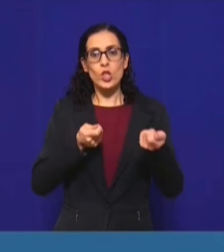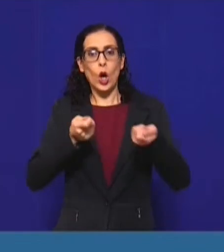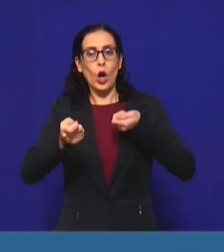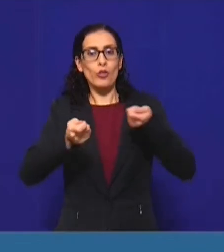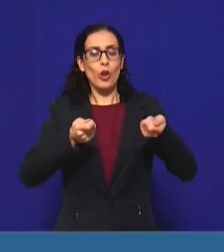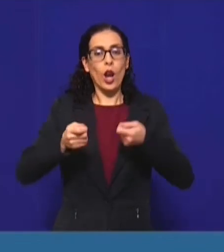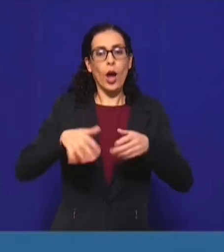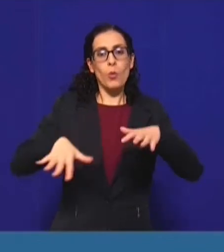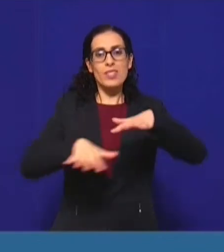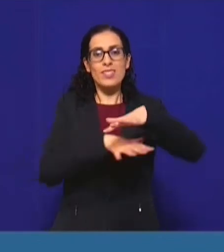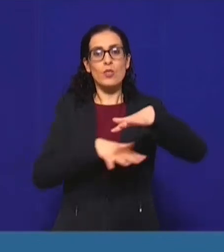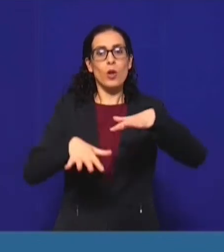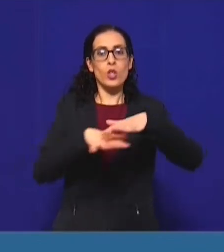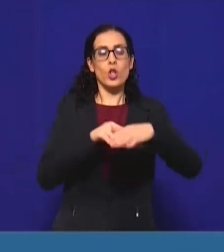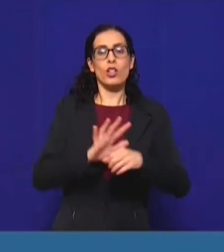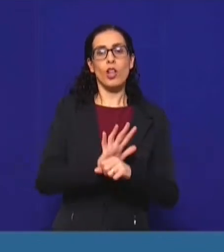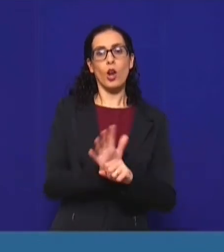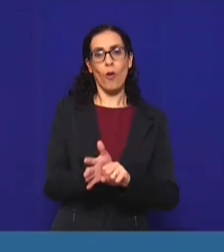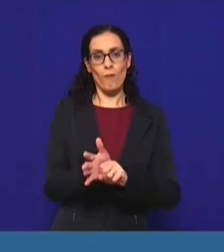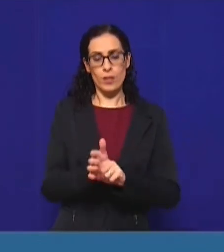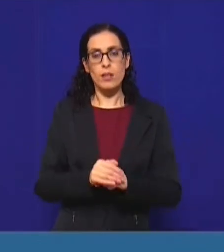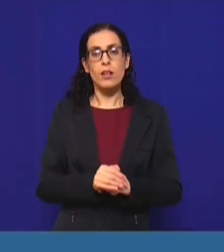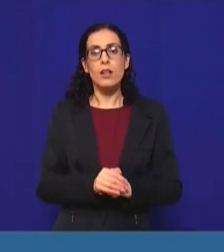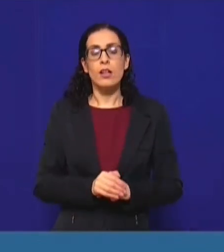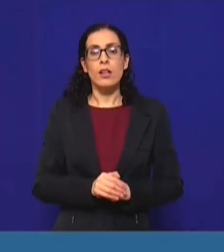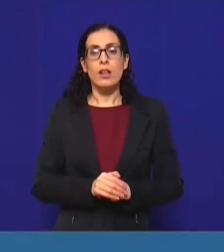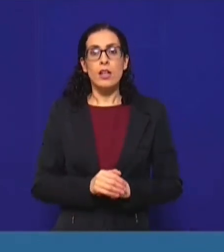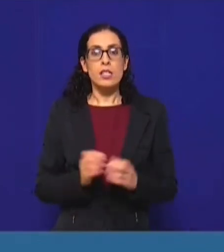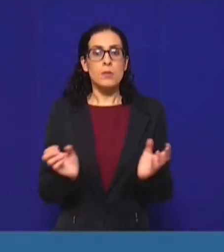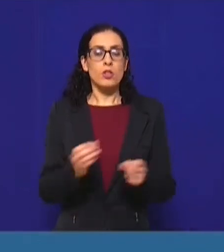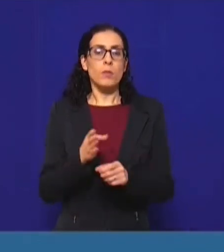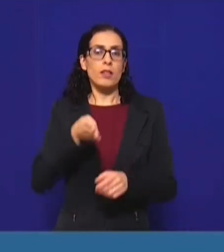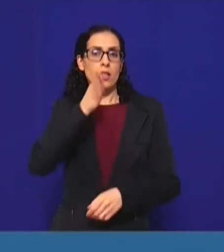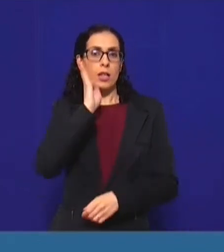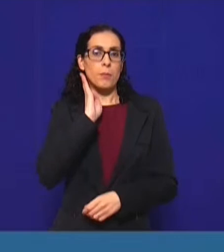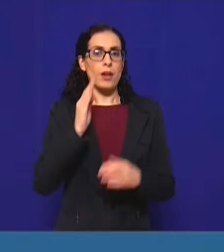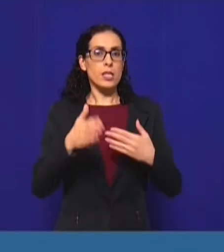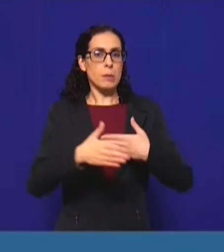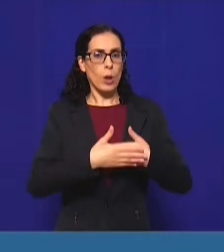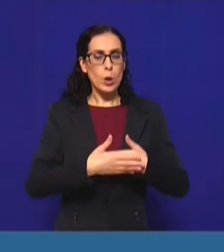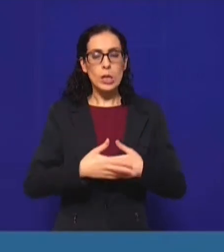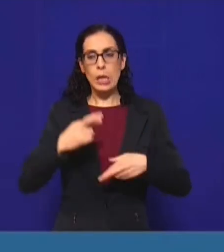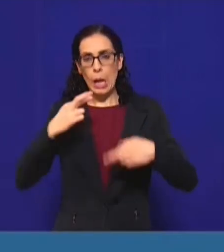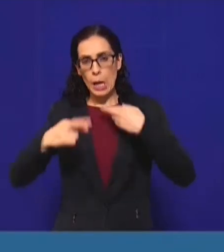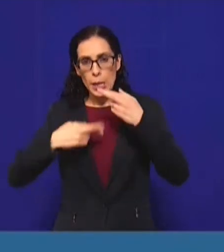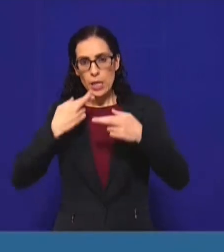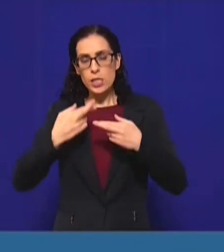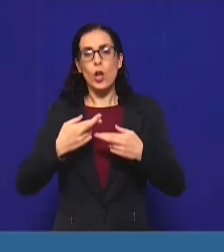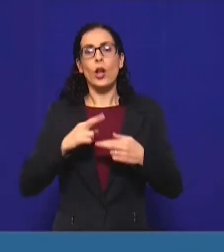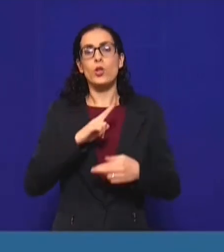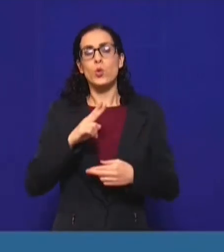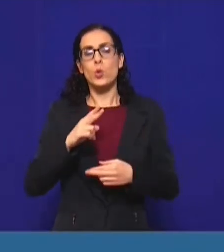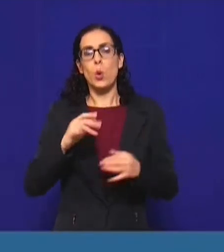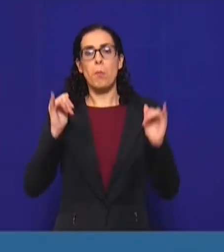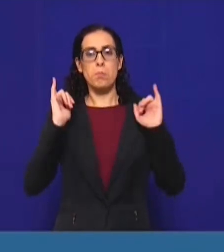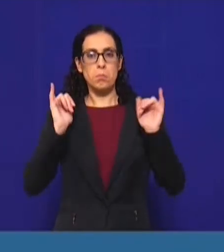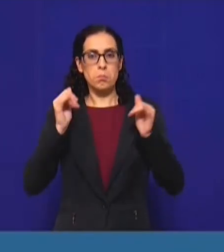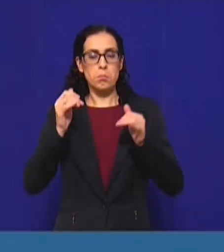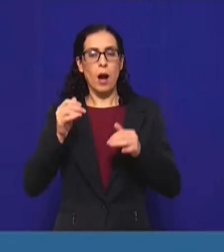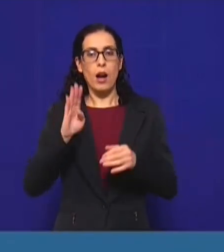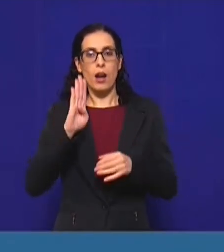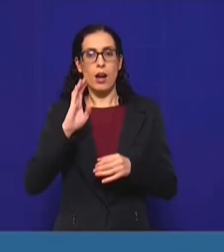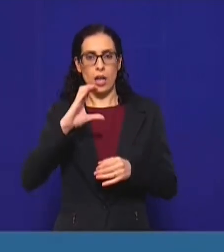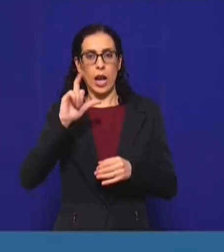il-sitwazzjoni tal-COVID fosthom li inti għandek il-bars li huma magħluqin, li restaurant u clubs li huma